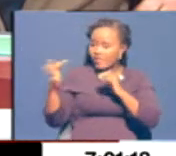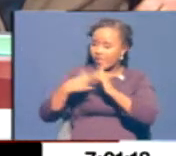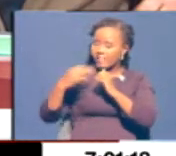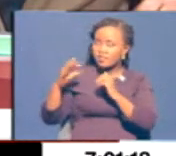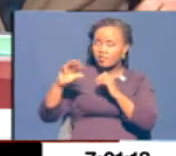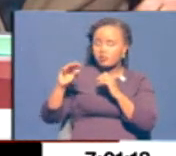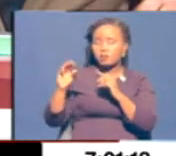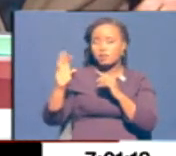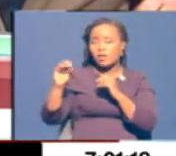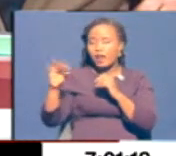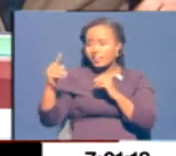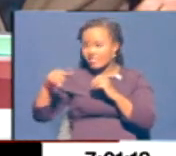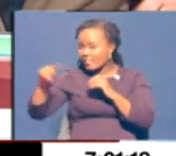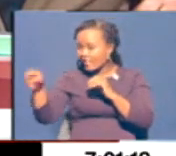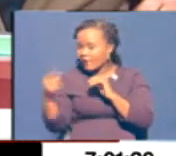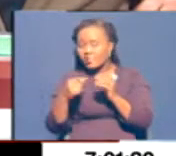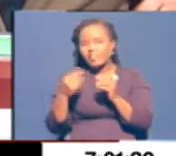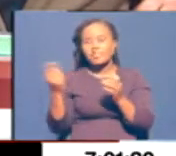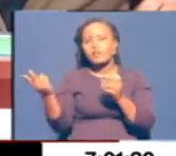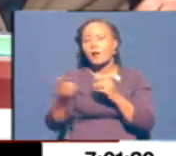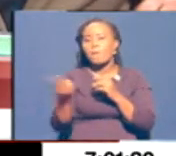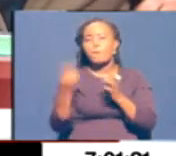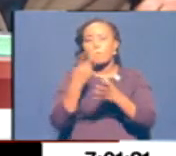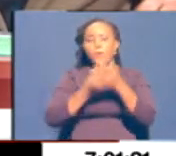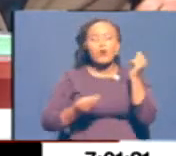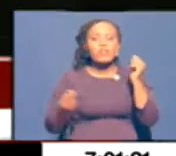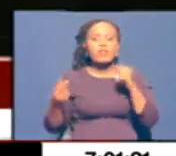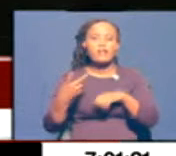dozi zote za chanjo hizo.